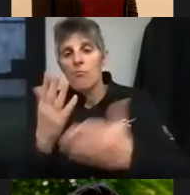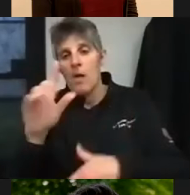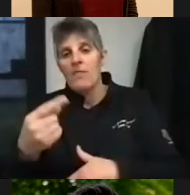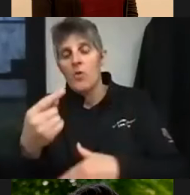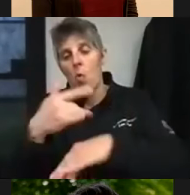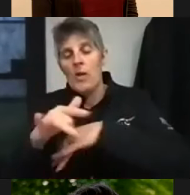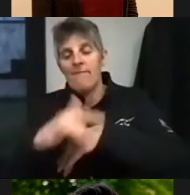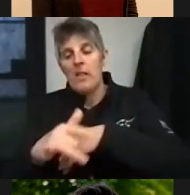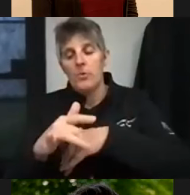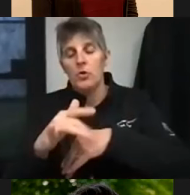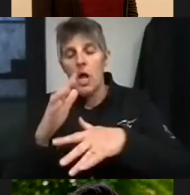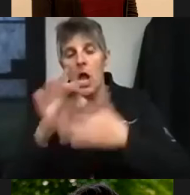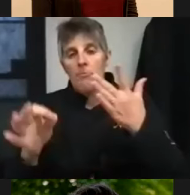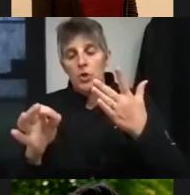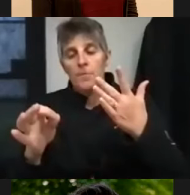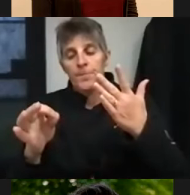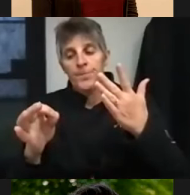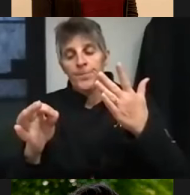available optional